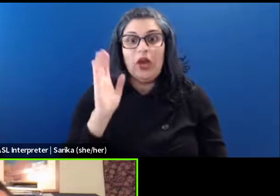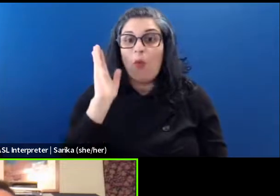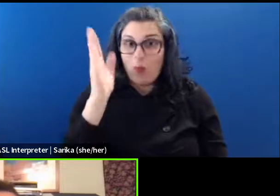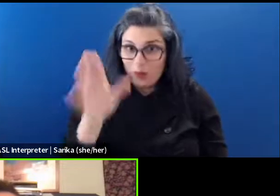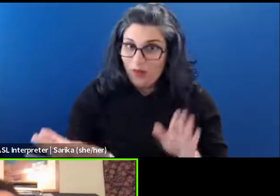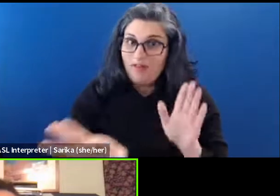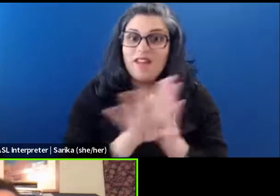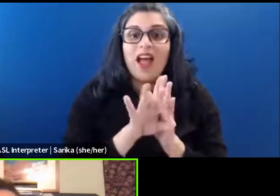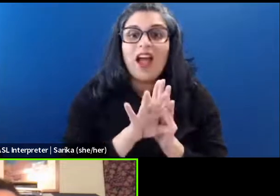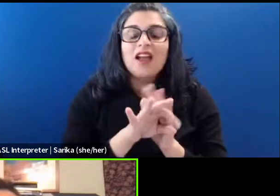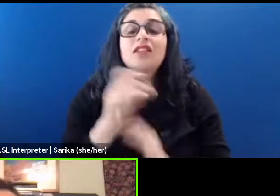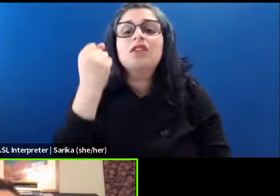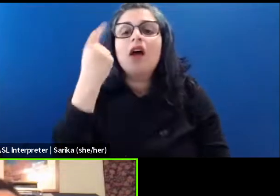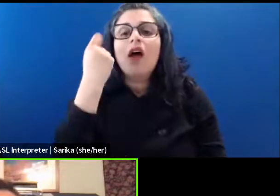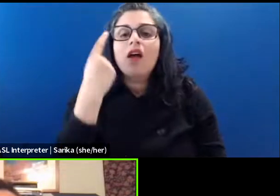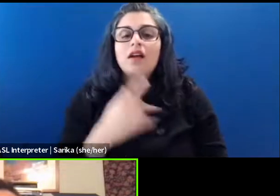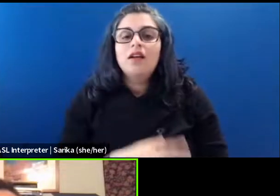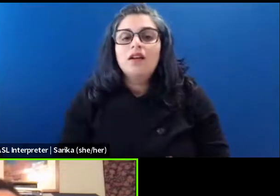I mean, think about how people